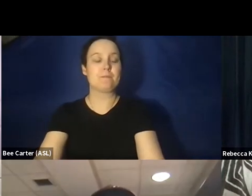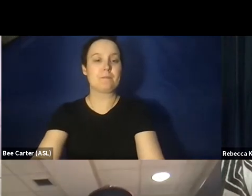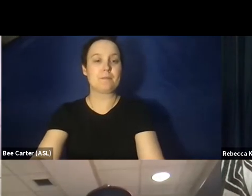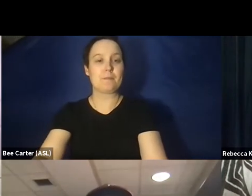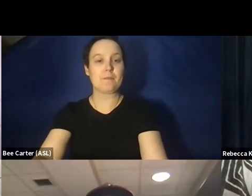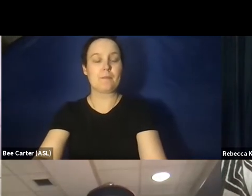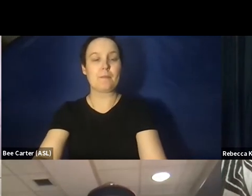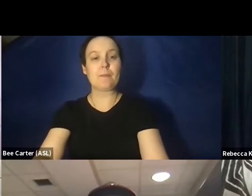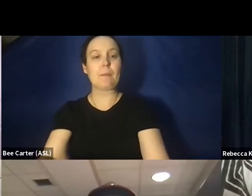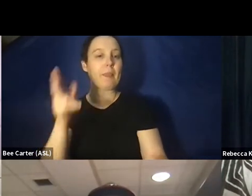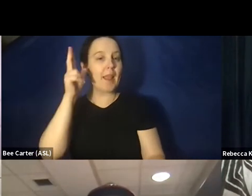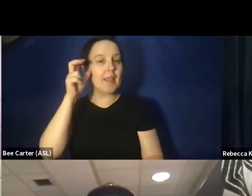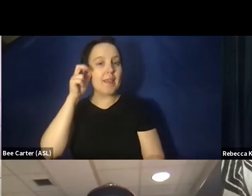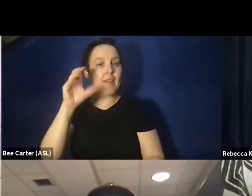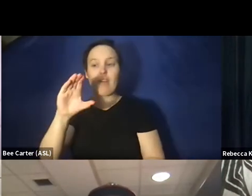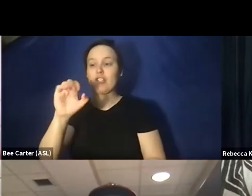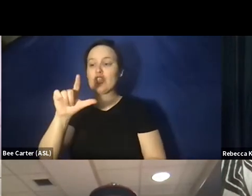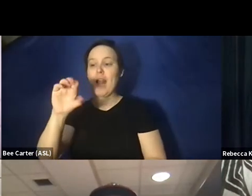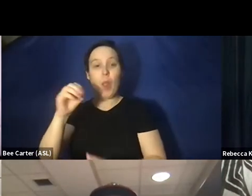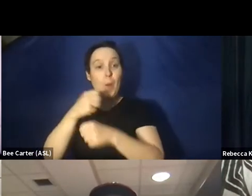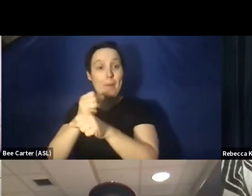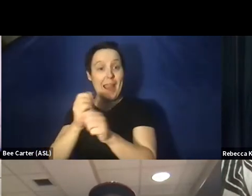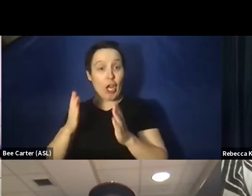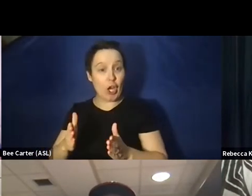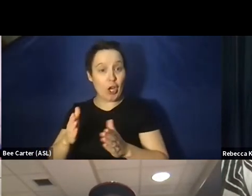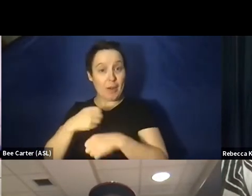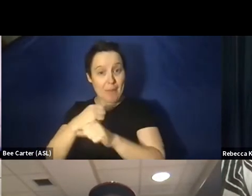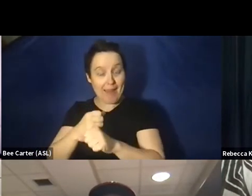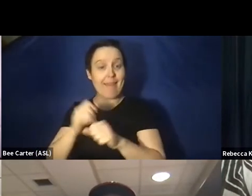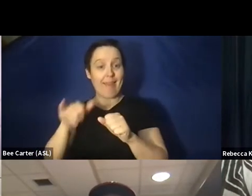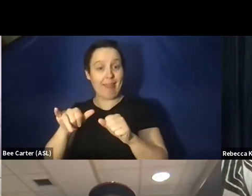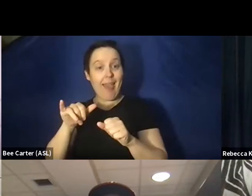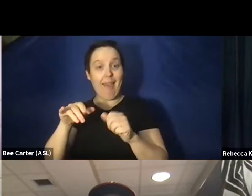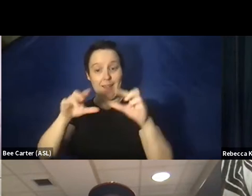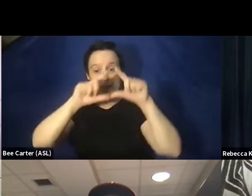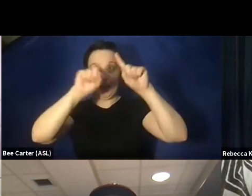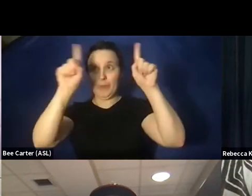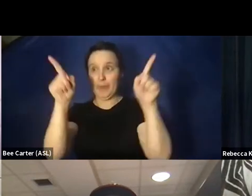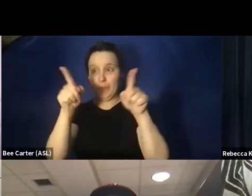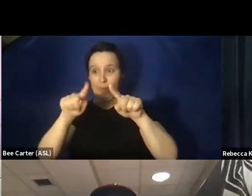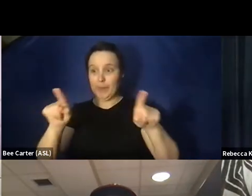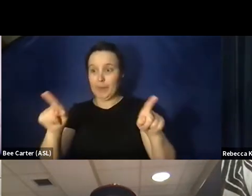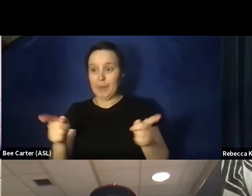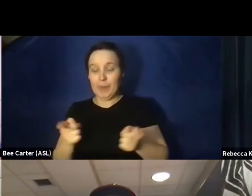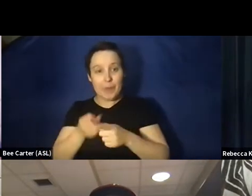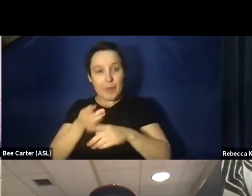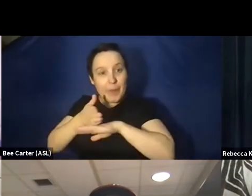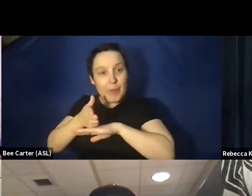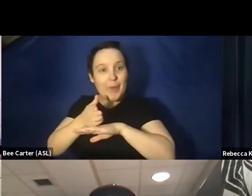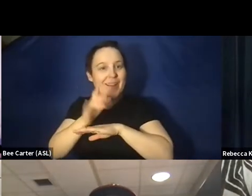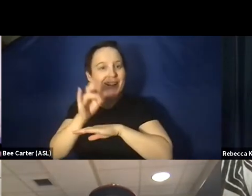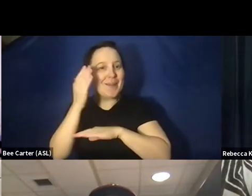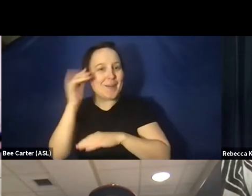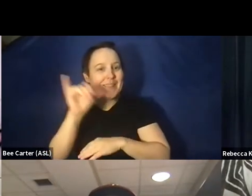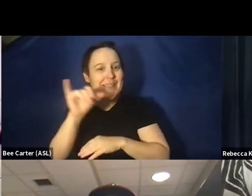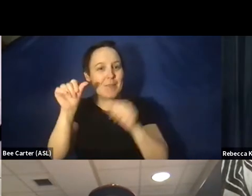I hear maybe a cello maker making that cello, testing the way the wood. As a sculptor, the